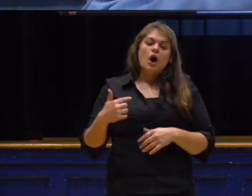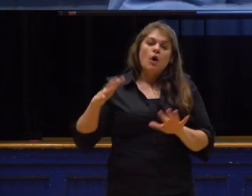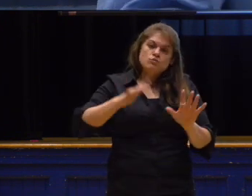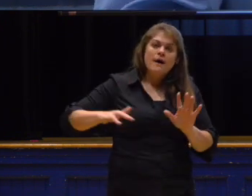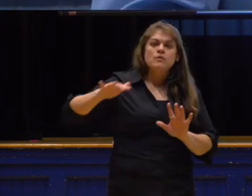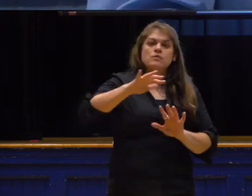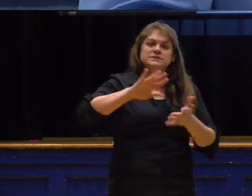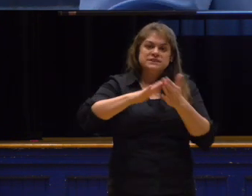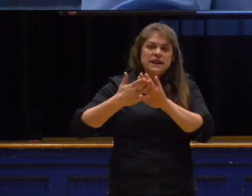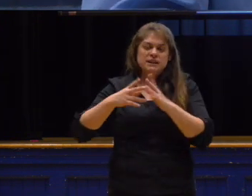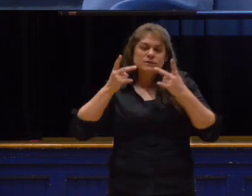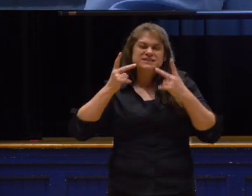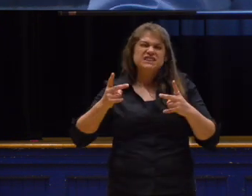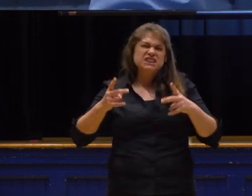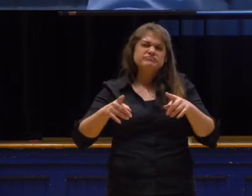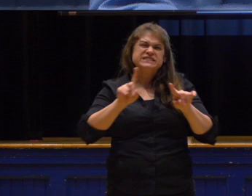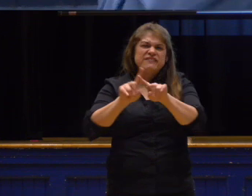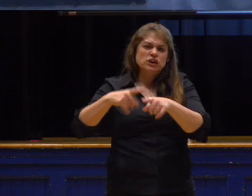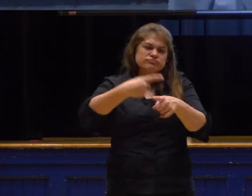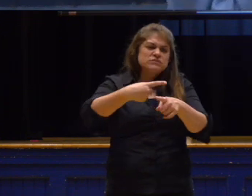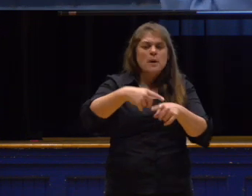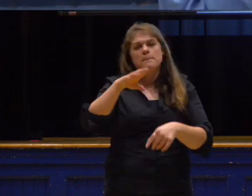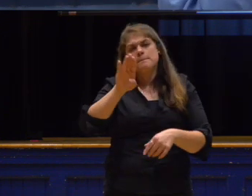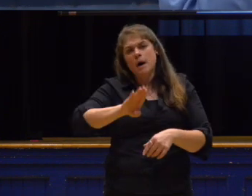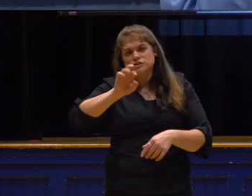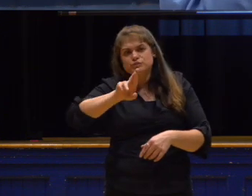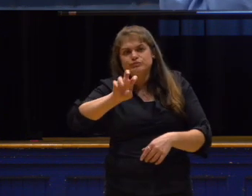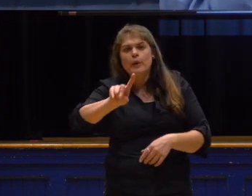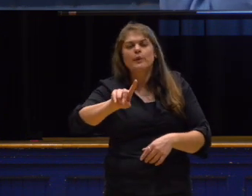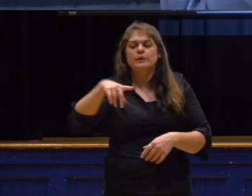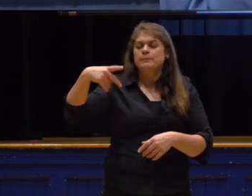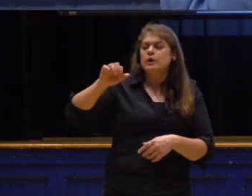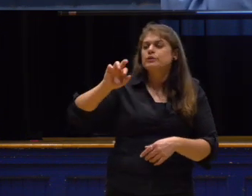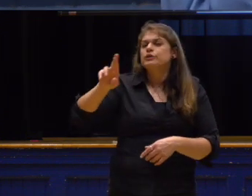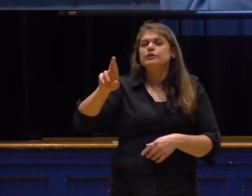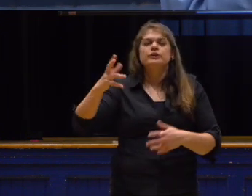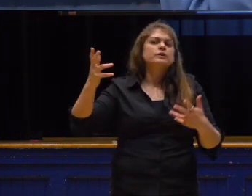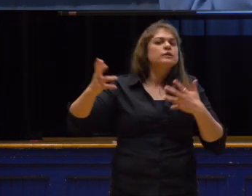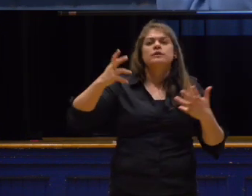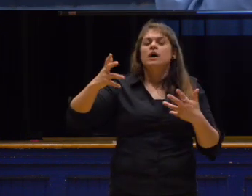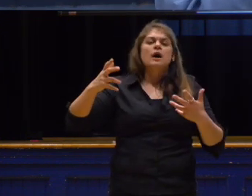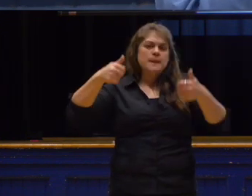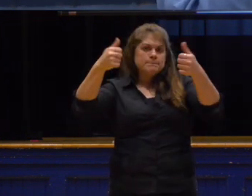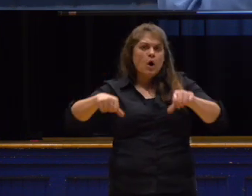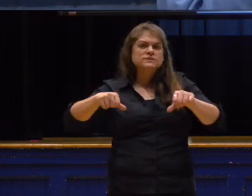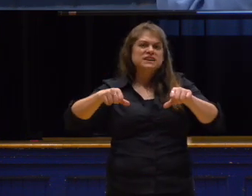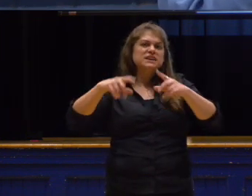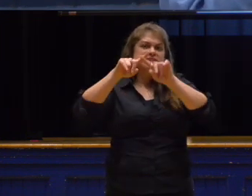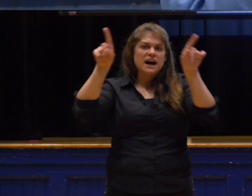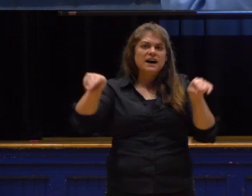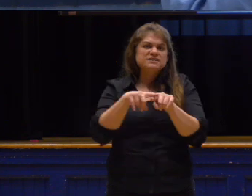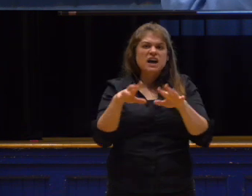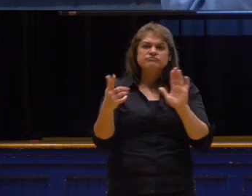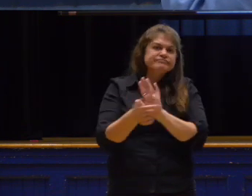We, around the city, you've seen them in some intersections, Boston Road and Parker, and a few other locations, Bay and Roosevelt, we are putting up the